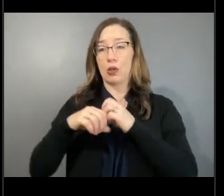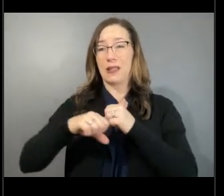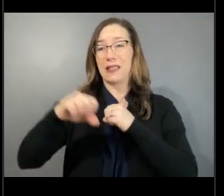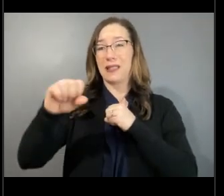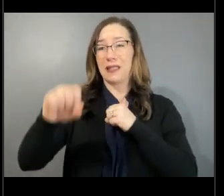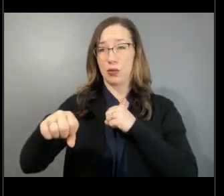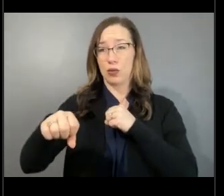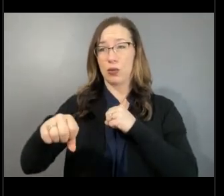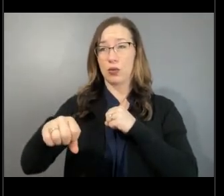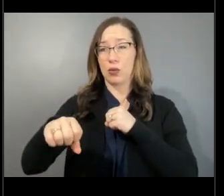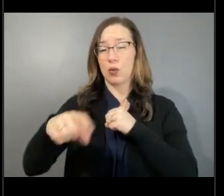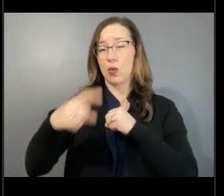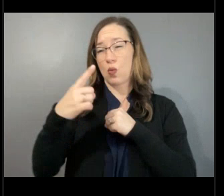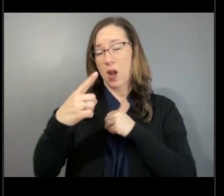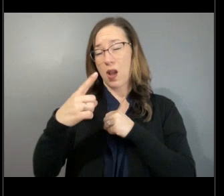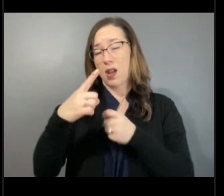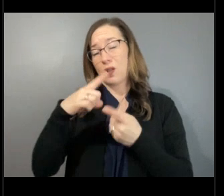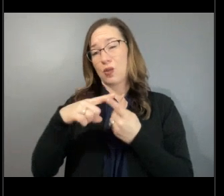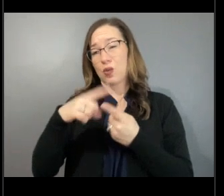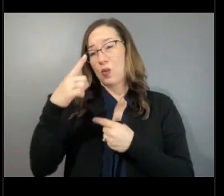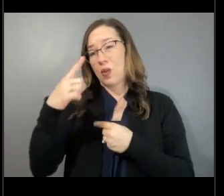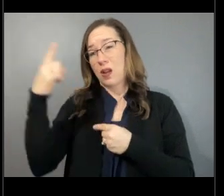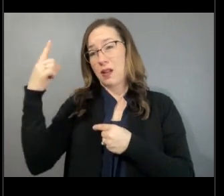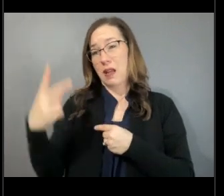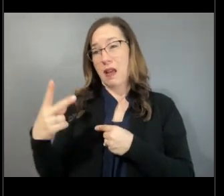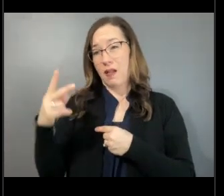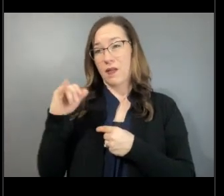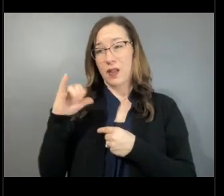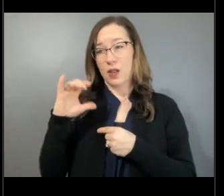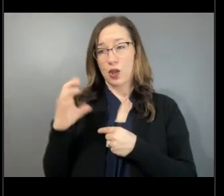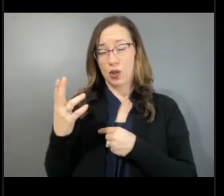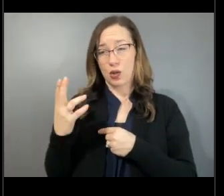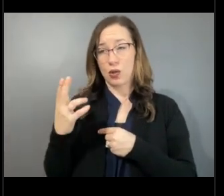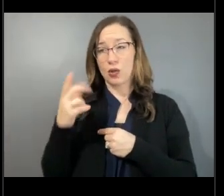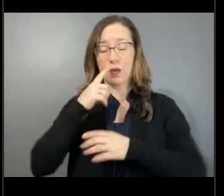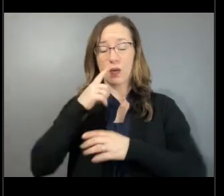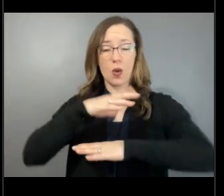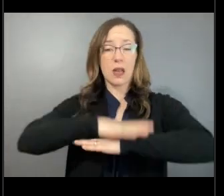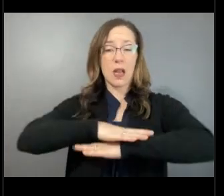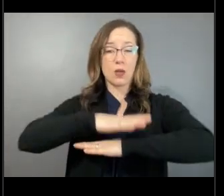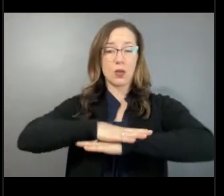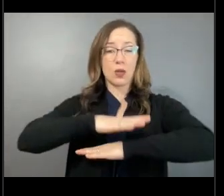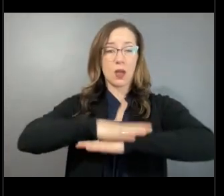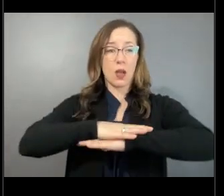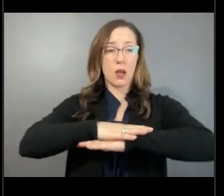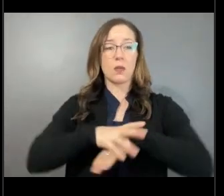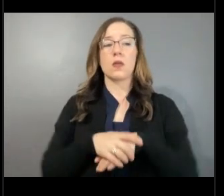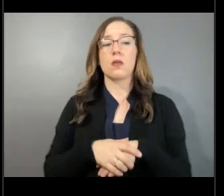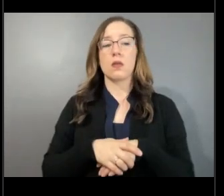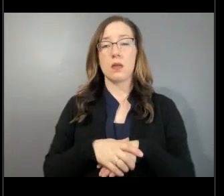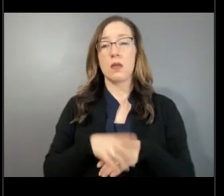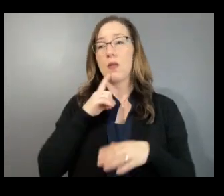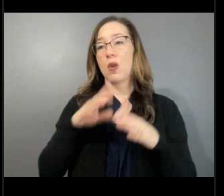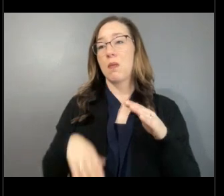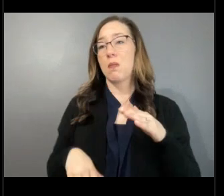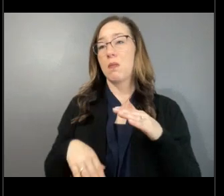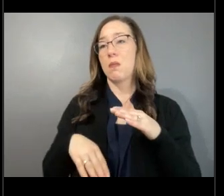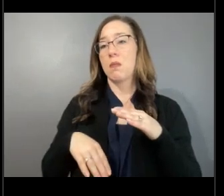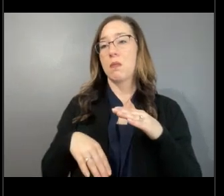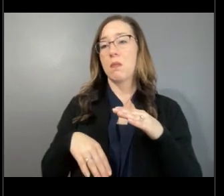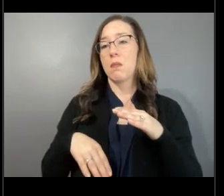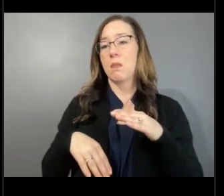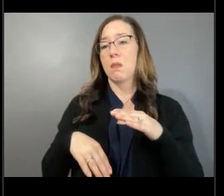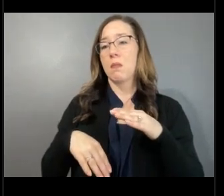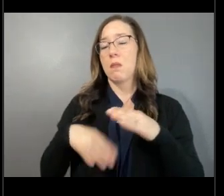1 to 1.5 inches for countertops for a maximum depth